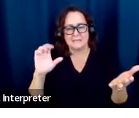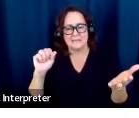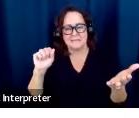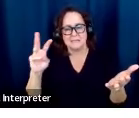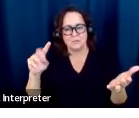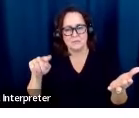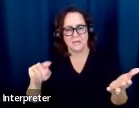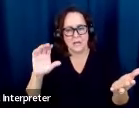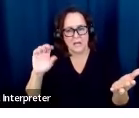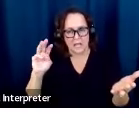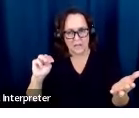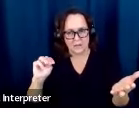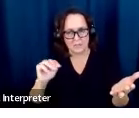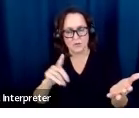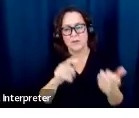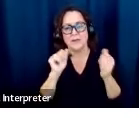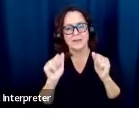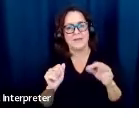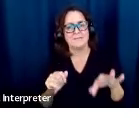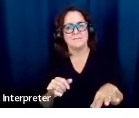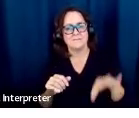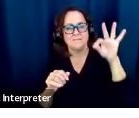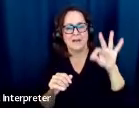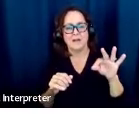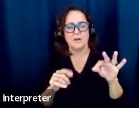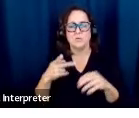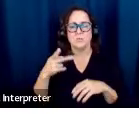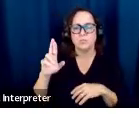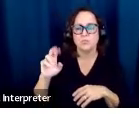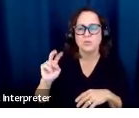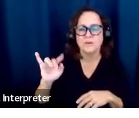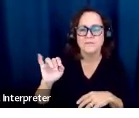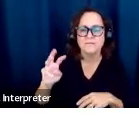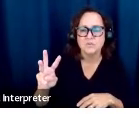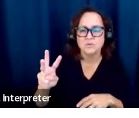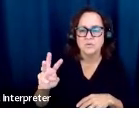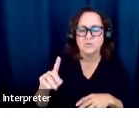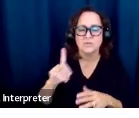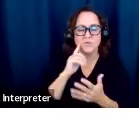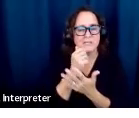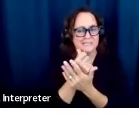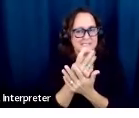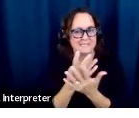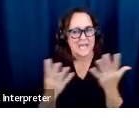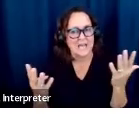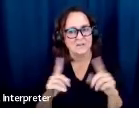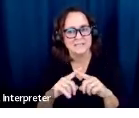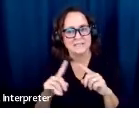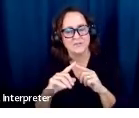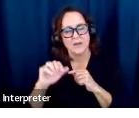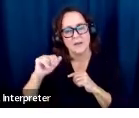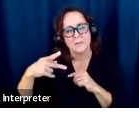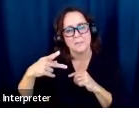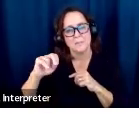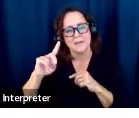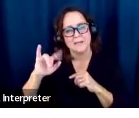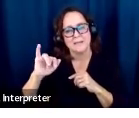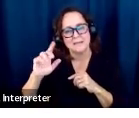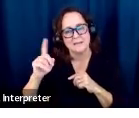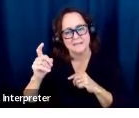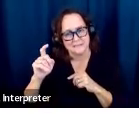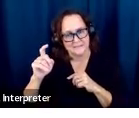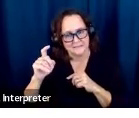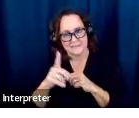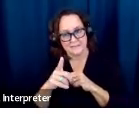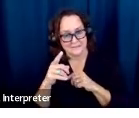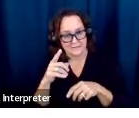kansascsw.com. There you can find previews of quite a few of the appendices in the CSW. If you'd like to